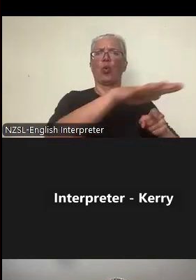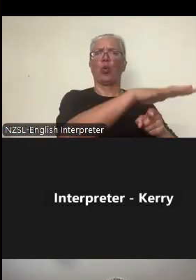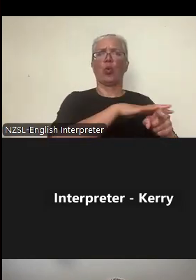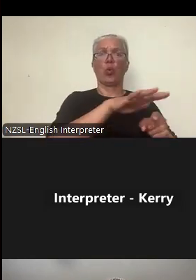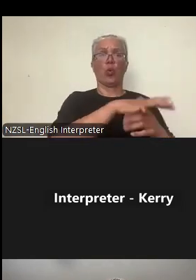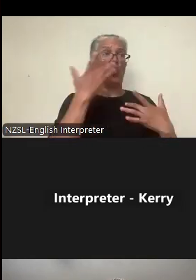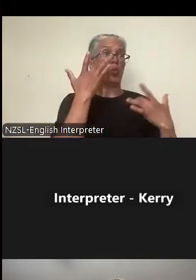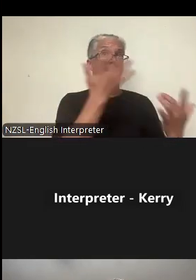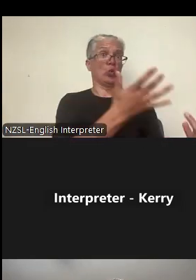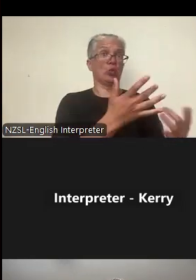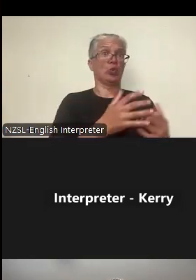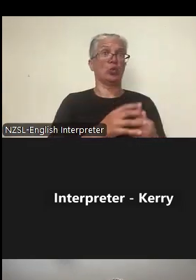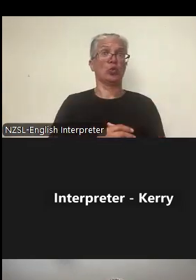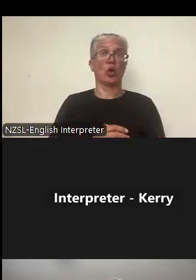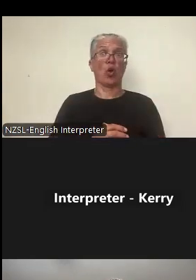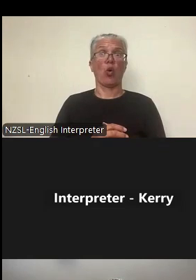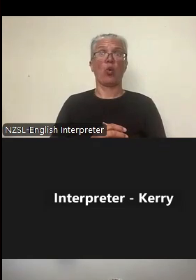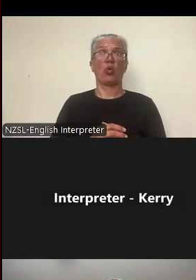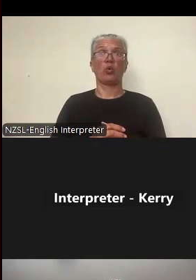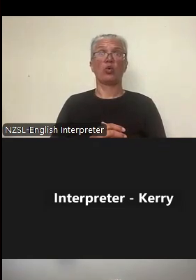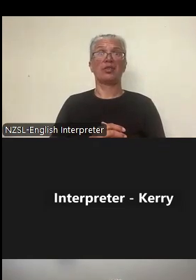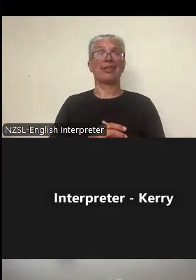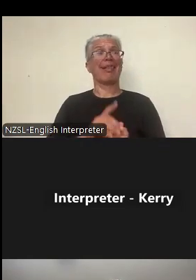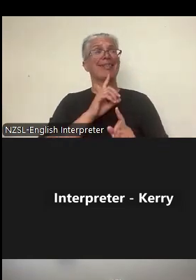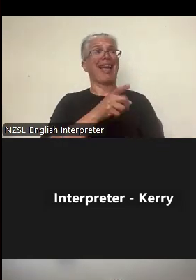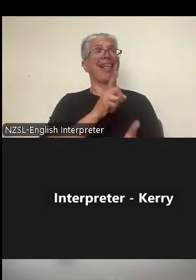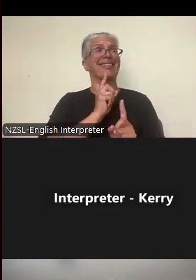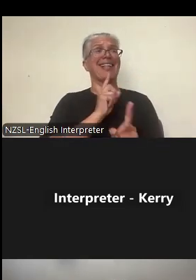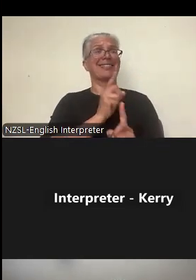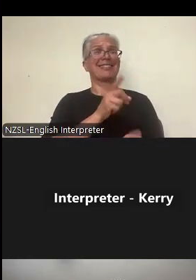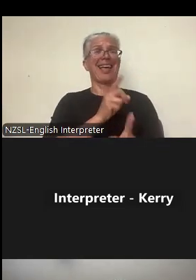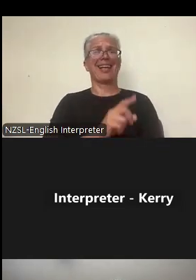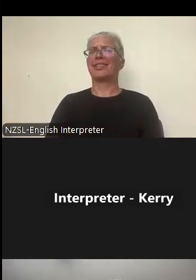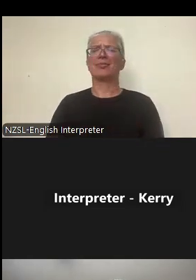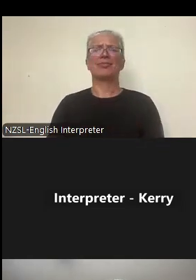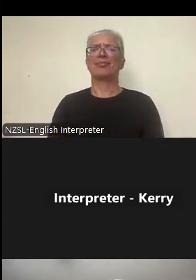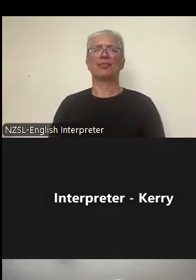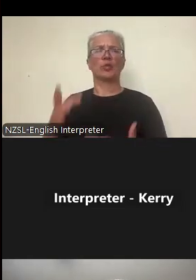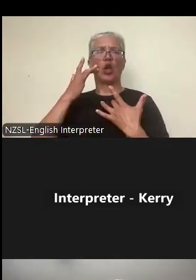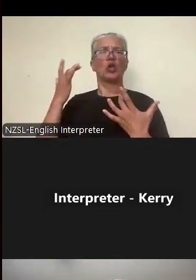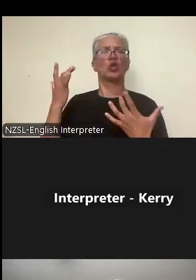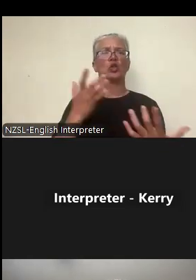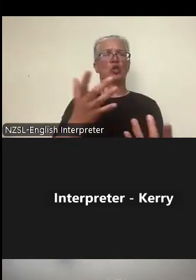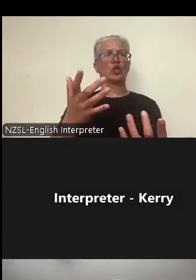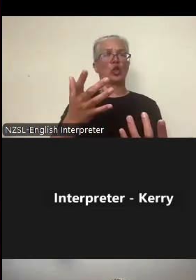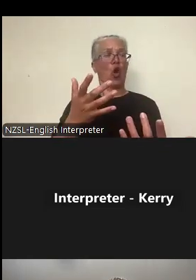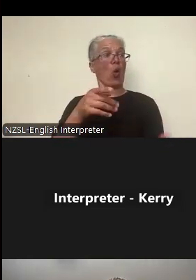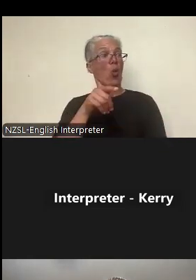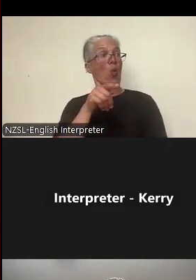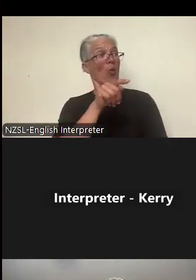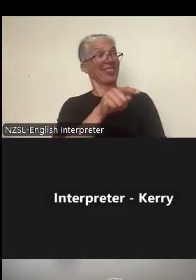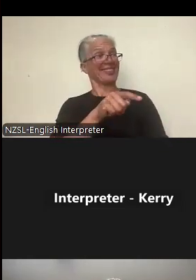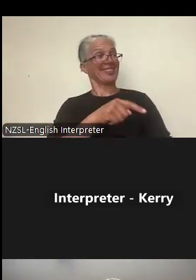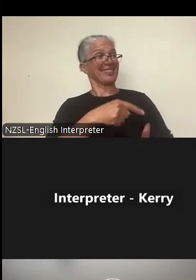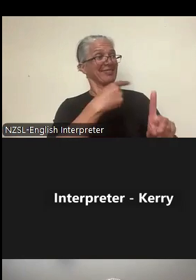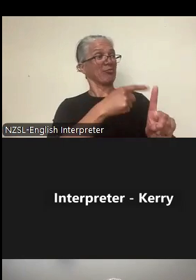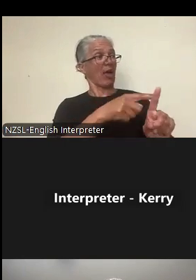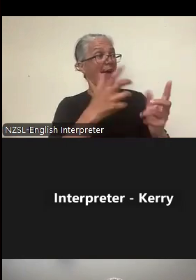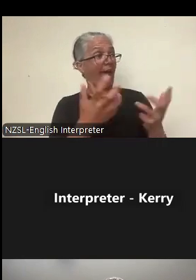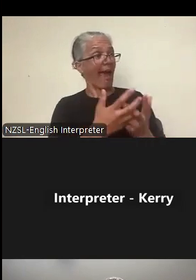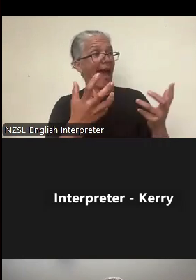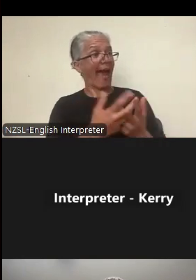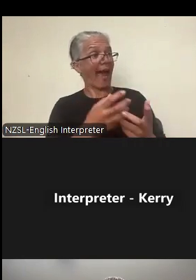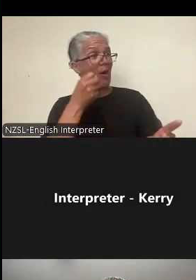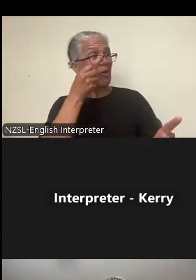Showing, it's just not telling, and it's the key to building that positive change. It's shaping the change to impact